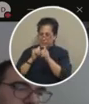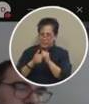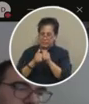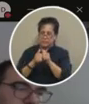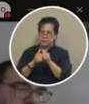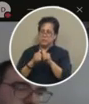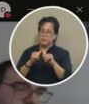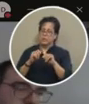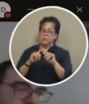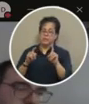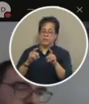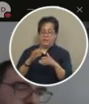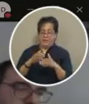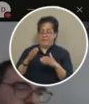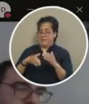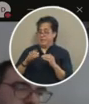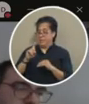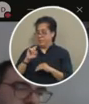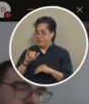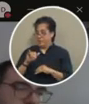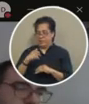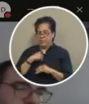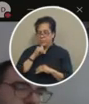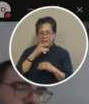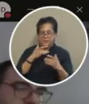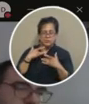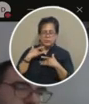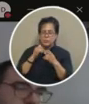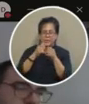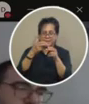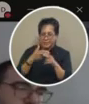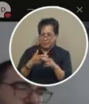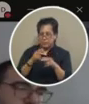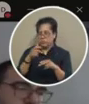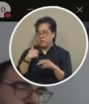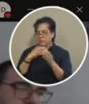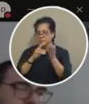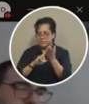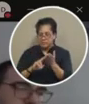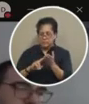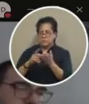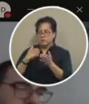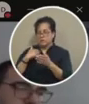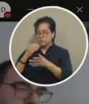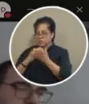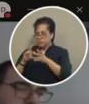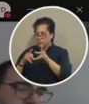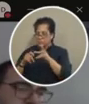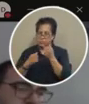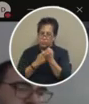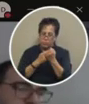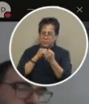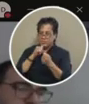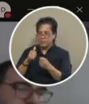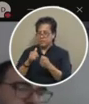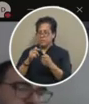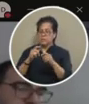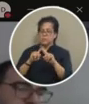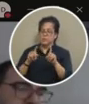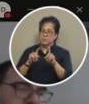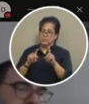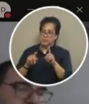really think at the end of the day, I'm not concerned with the names. If you have signatures, if you have people that are in support of this, again, I know it's